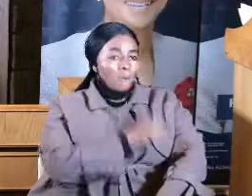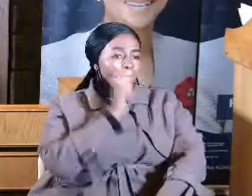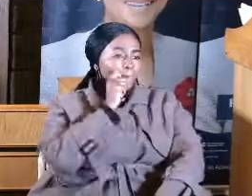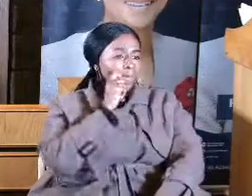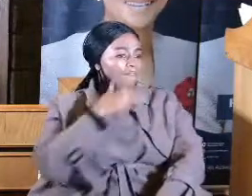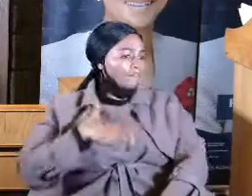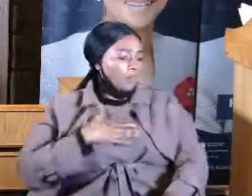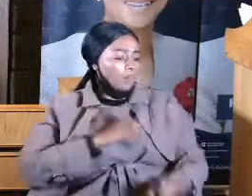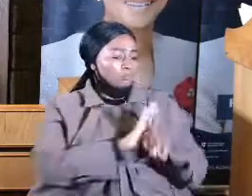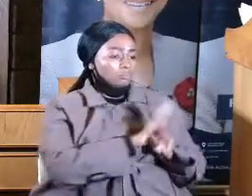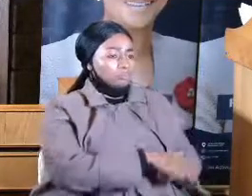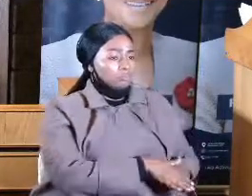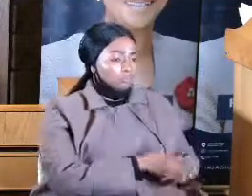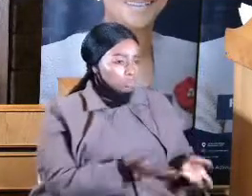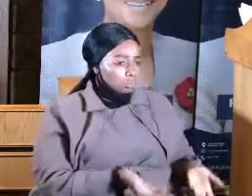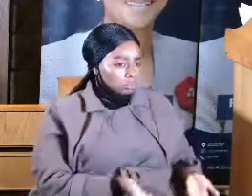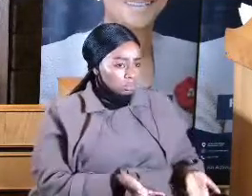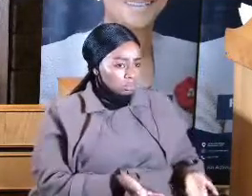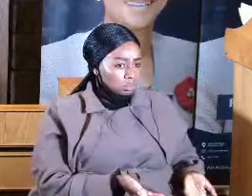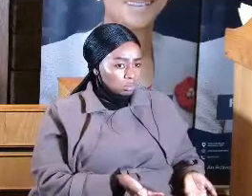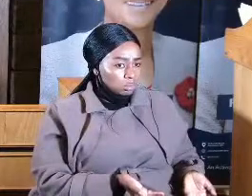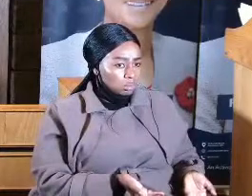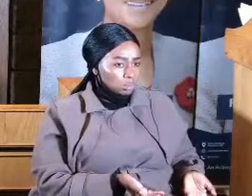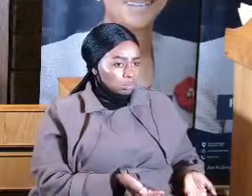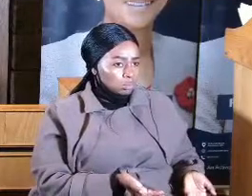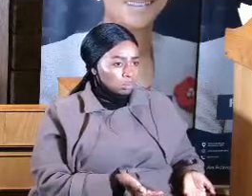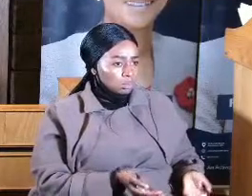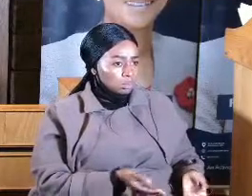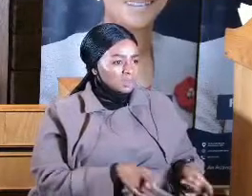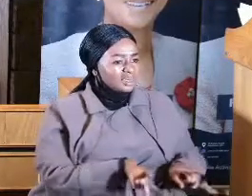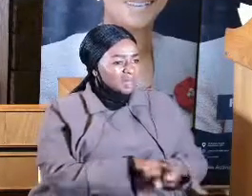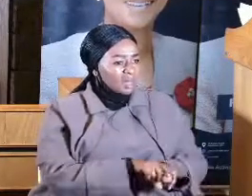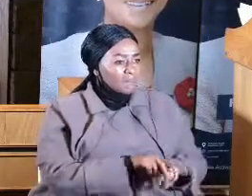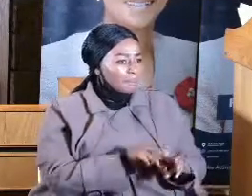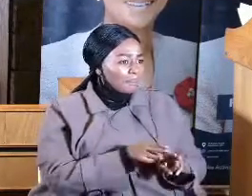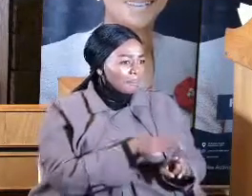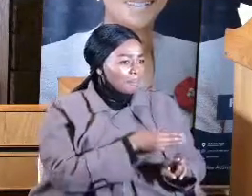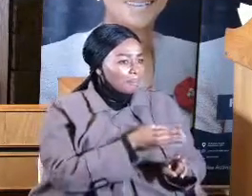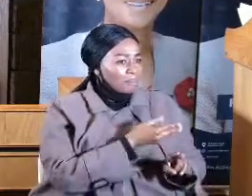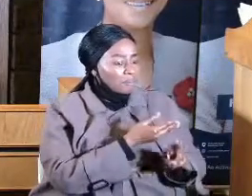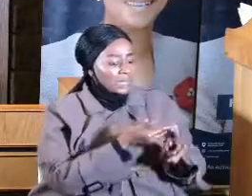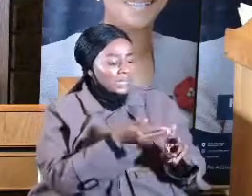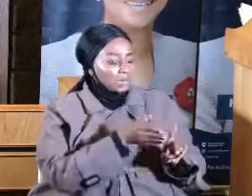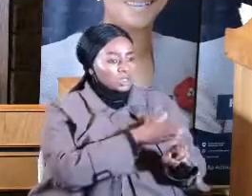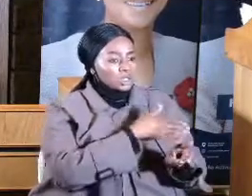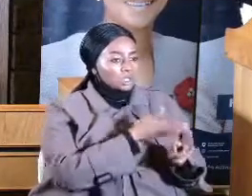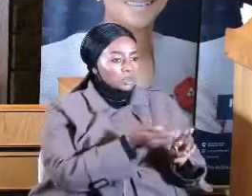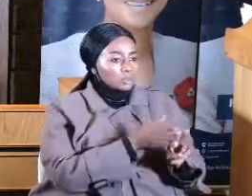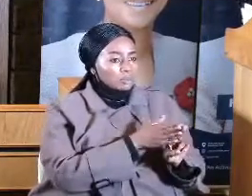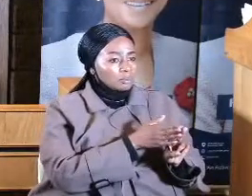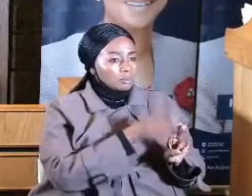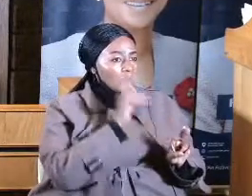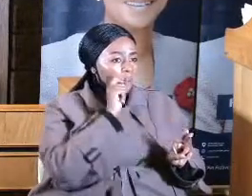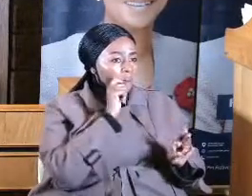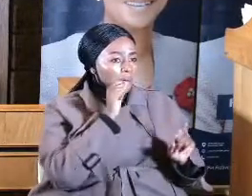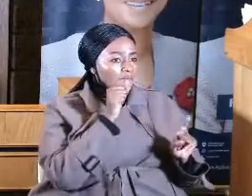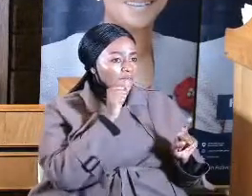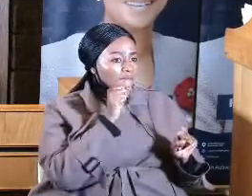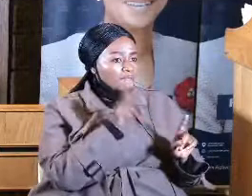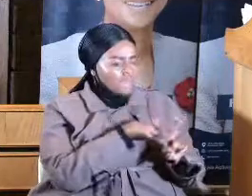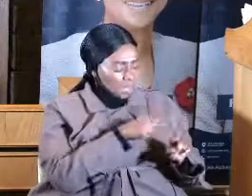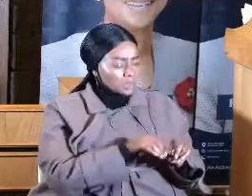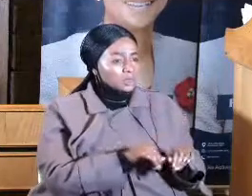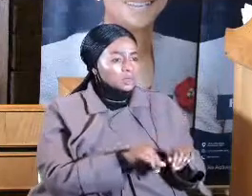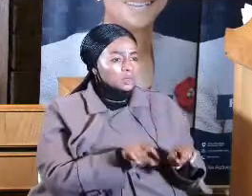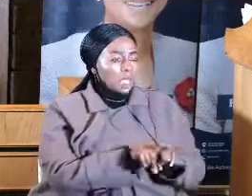they end up practicing gender-based violence over them. And it's